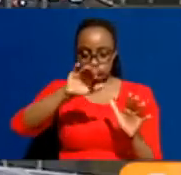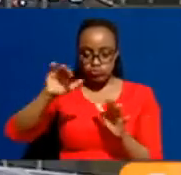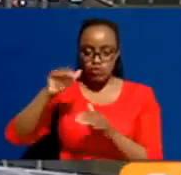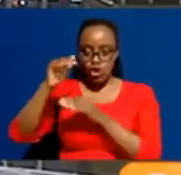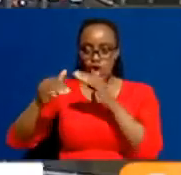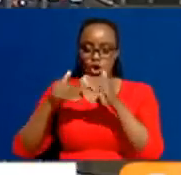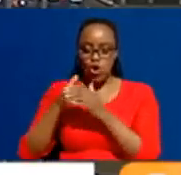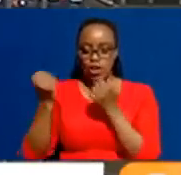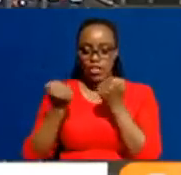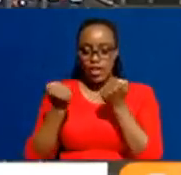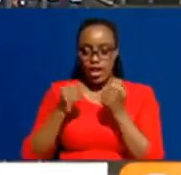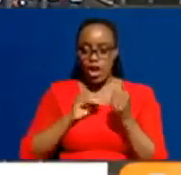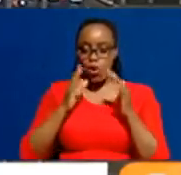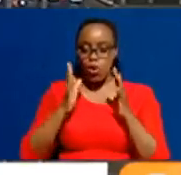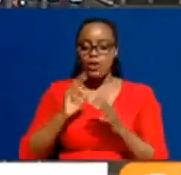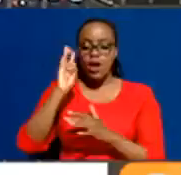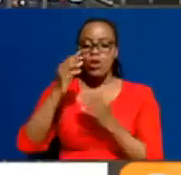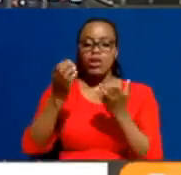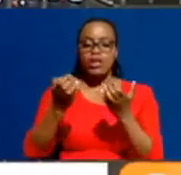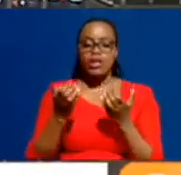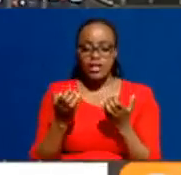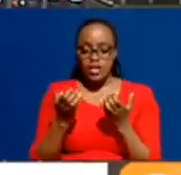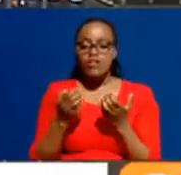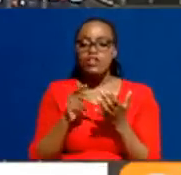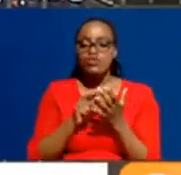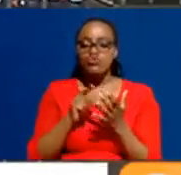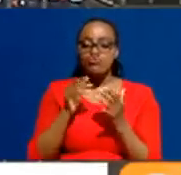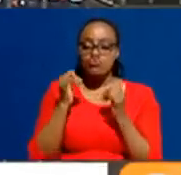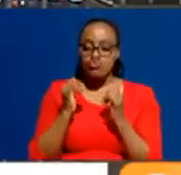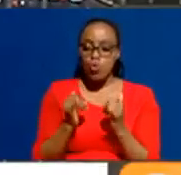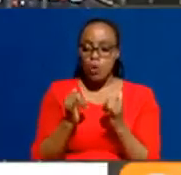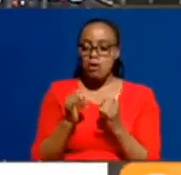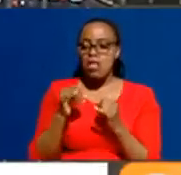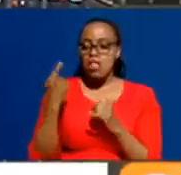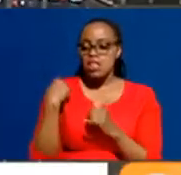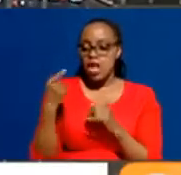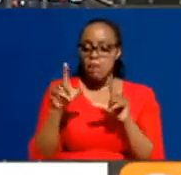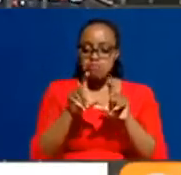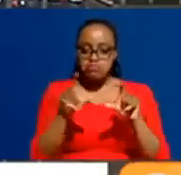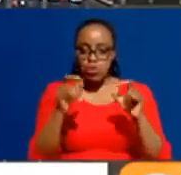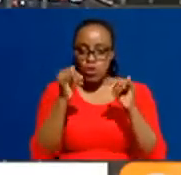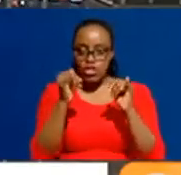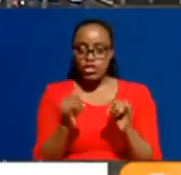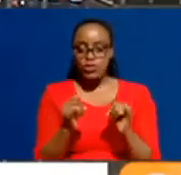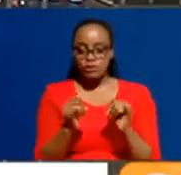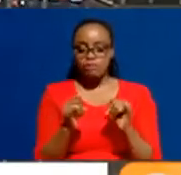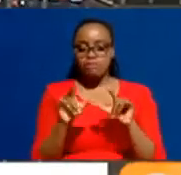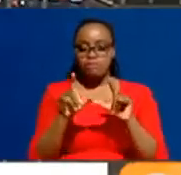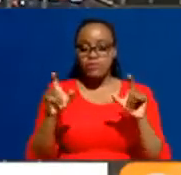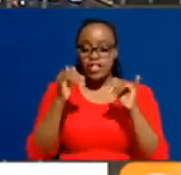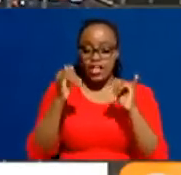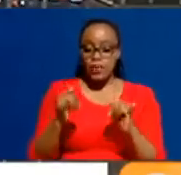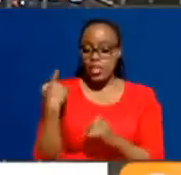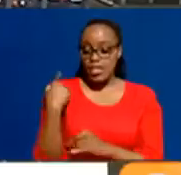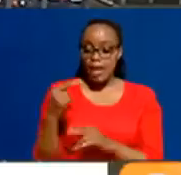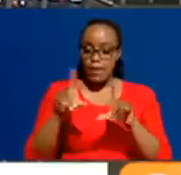All motor vehicle owners will now be required to replace their vehicle number plates with the new generation ones. The new plates